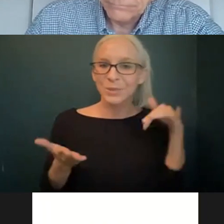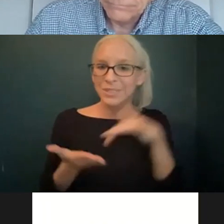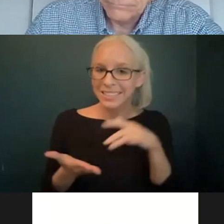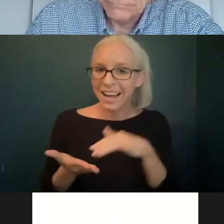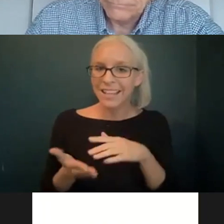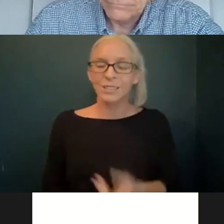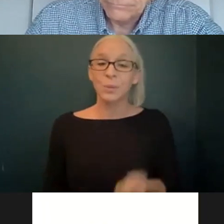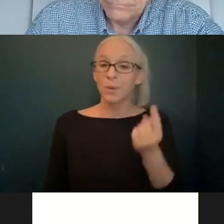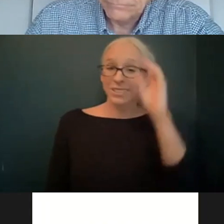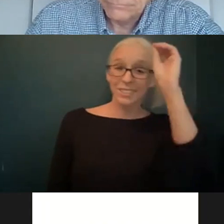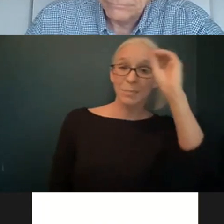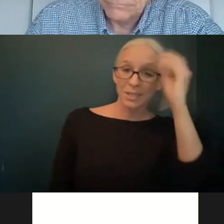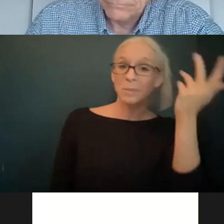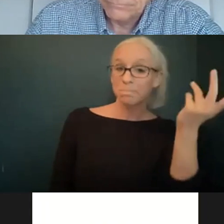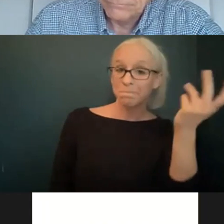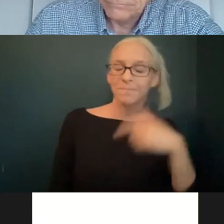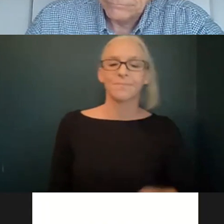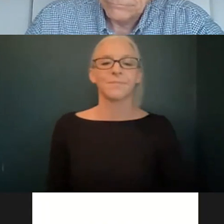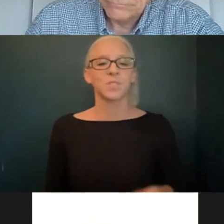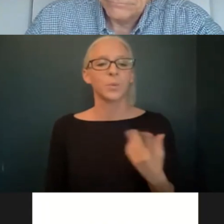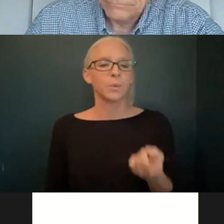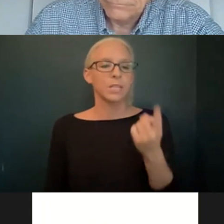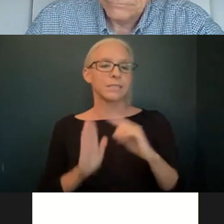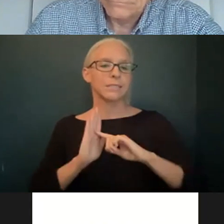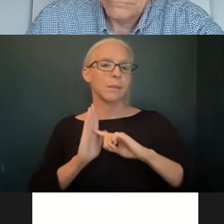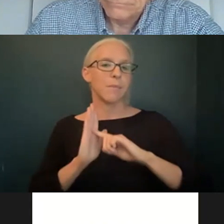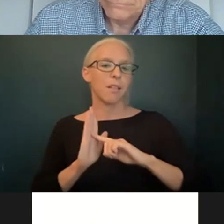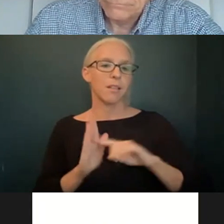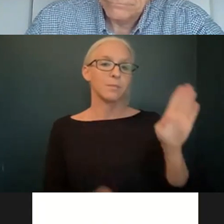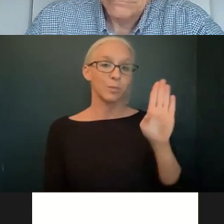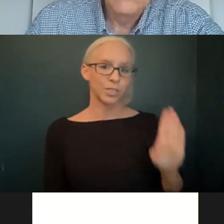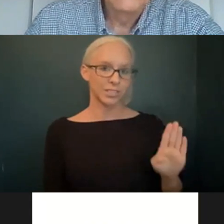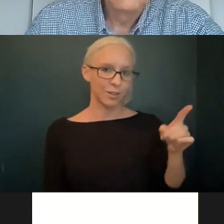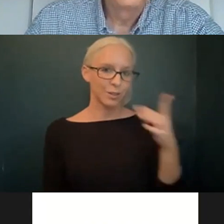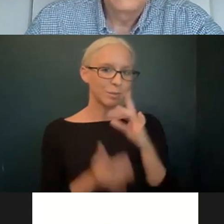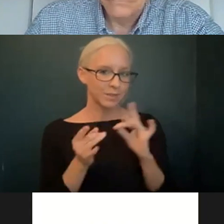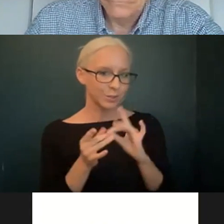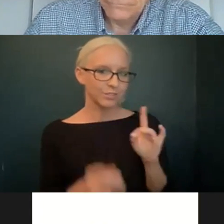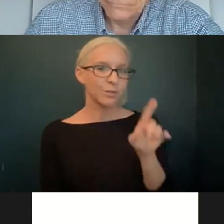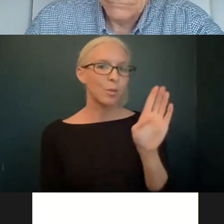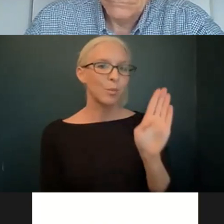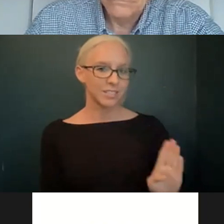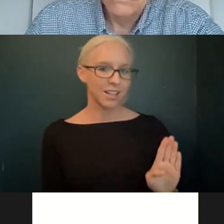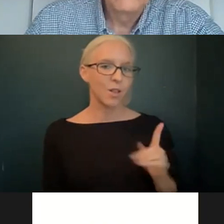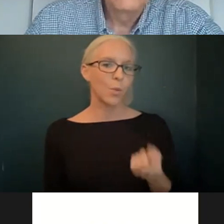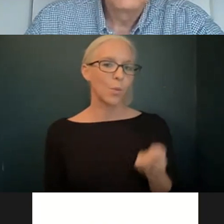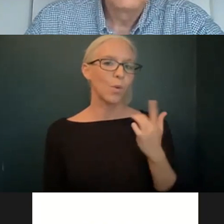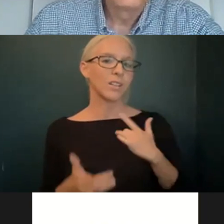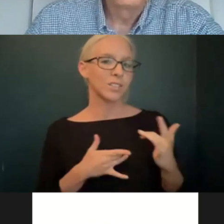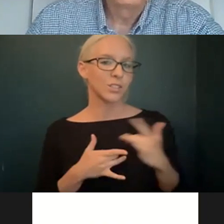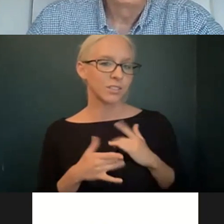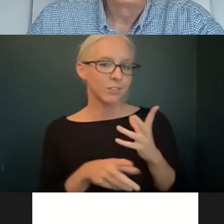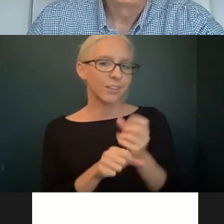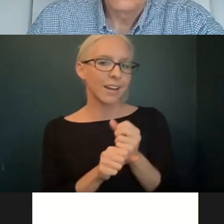opinion. One example of the opinion is in Brazil, because you mentioned Brazil. One of the concerns that they're getting the Chinese vaccine,